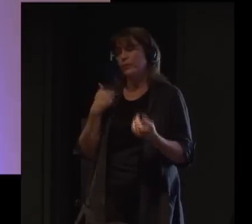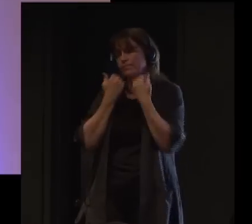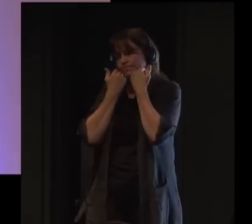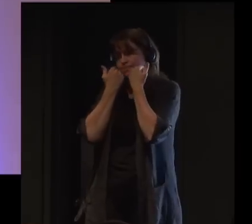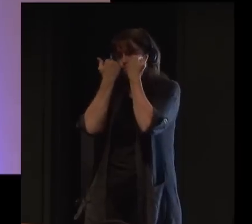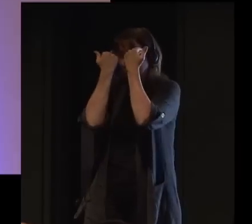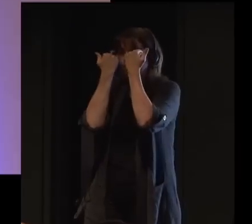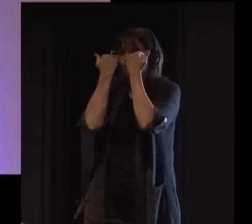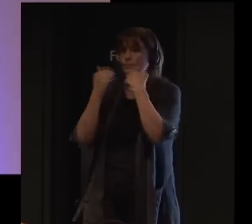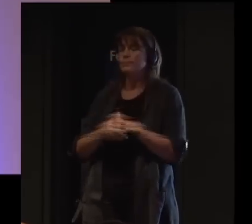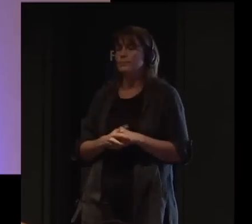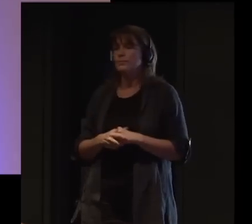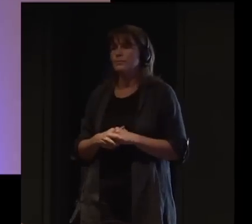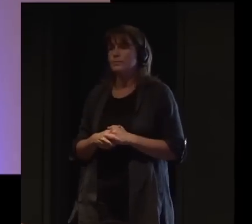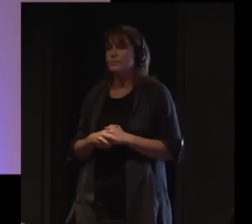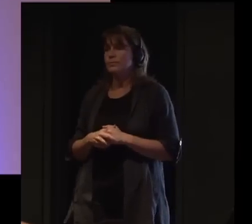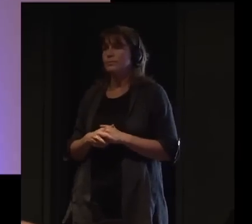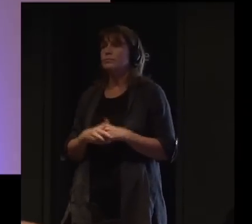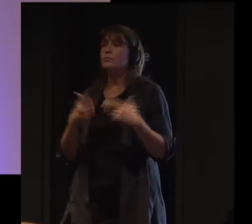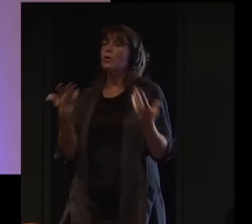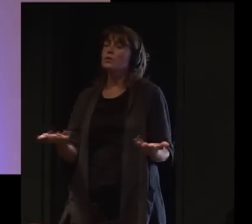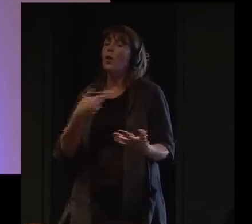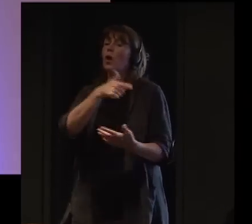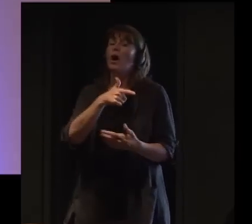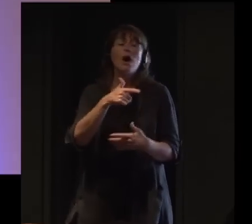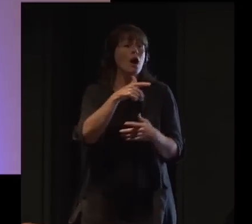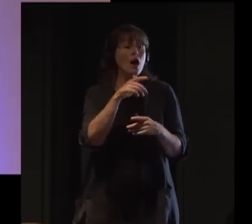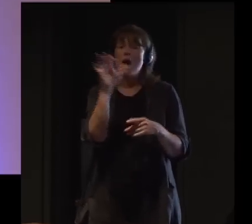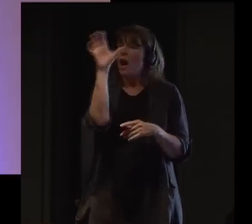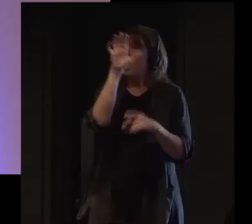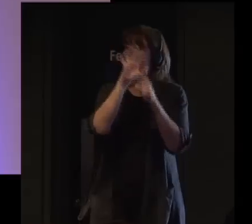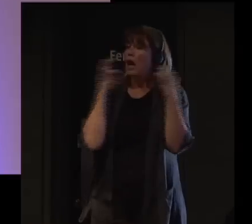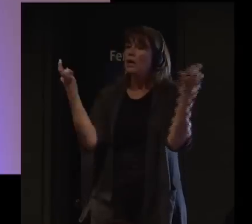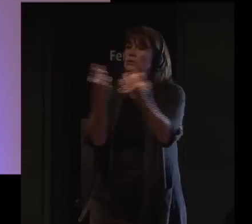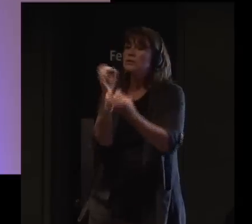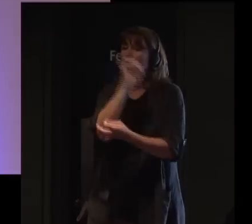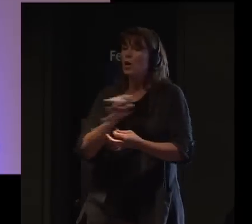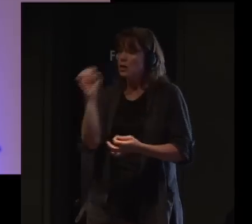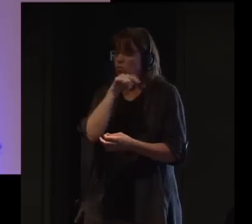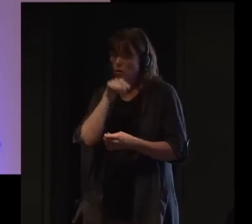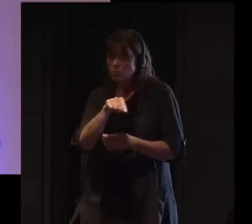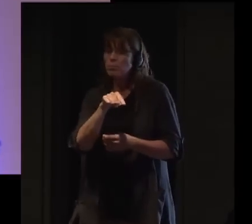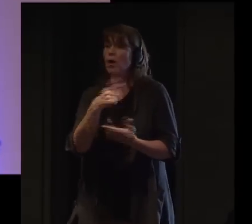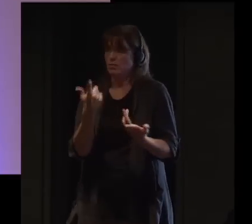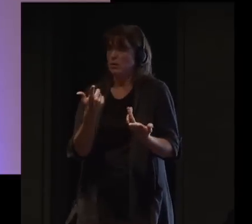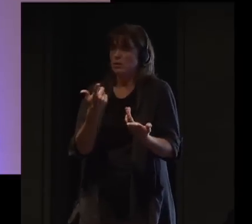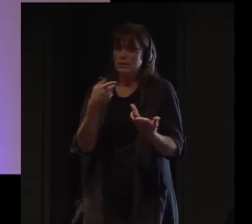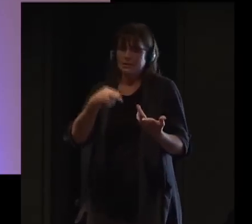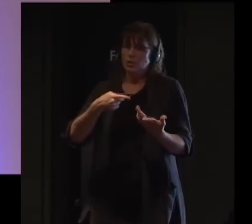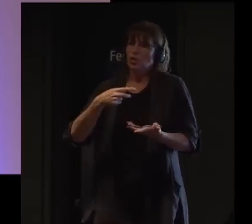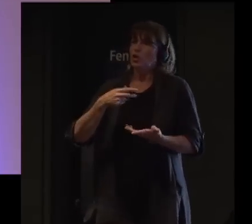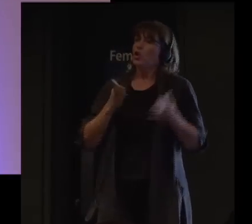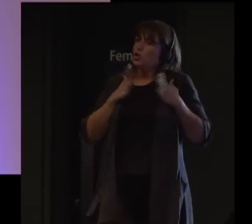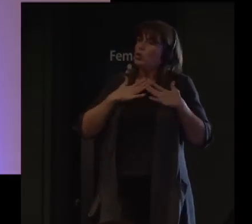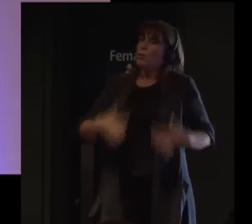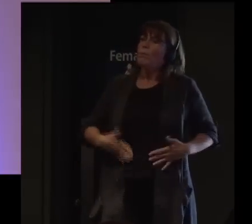say. What has been the response of the Council of Europe? Because this organization is a human rights organization,